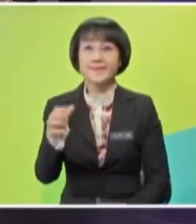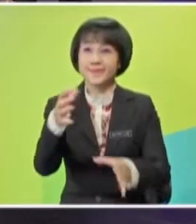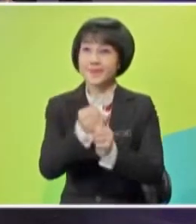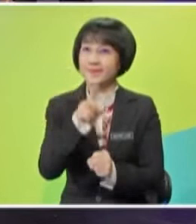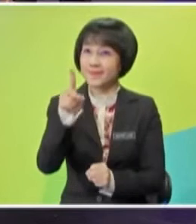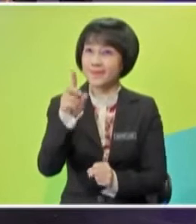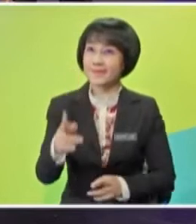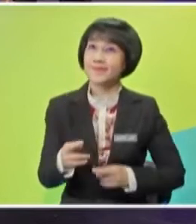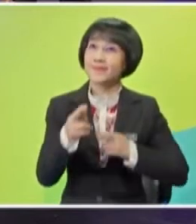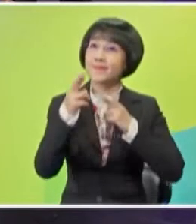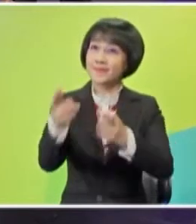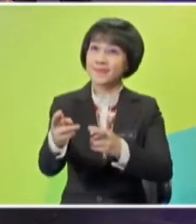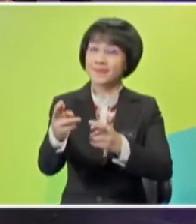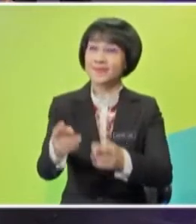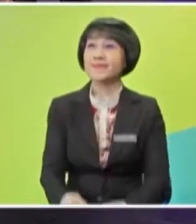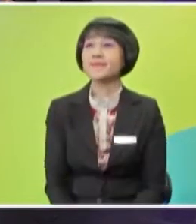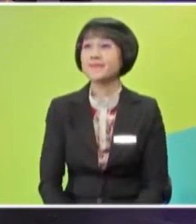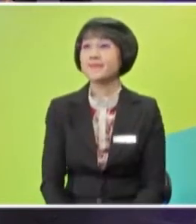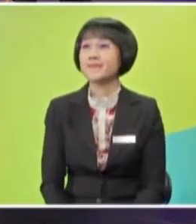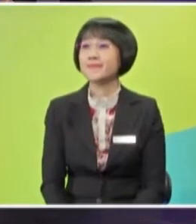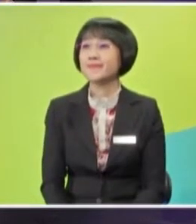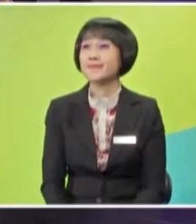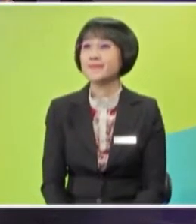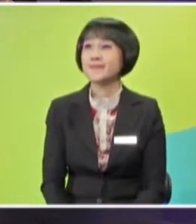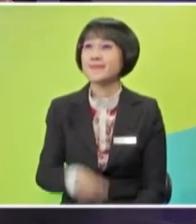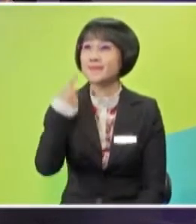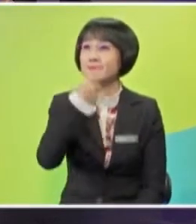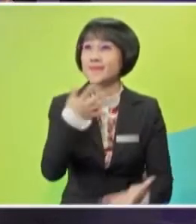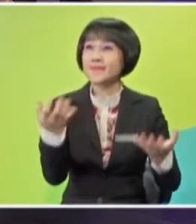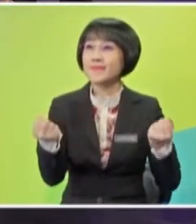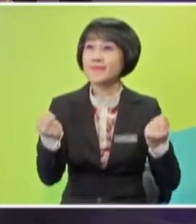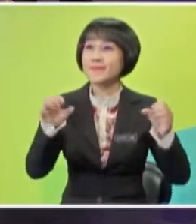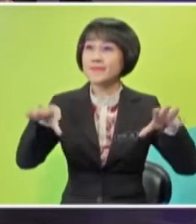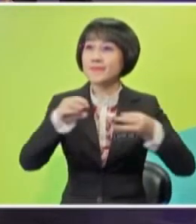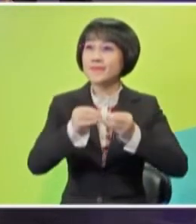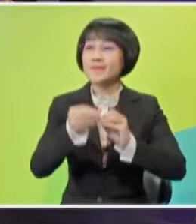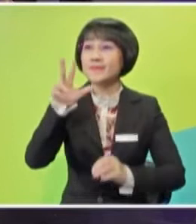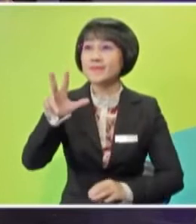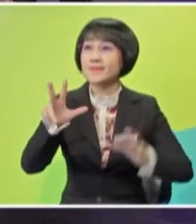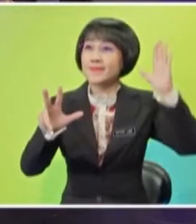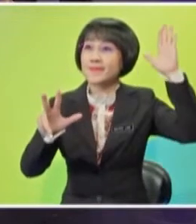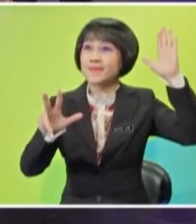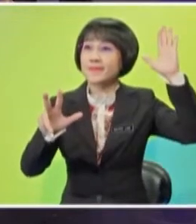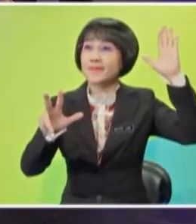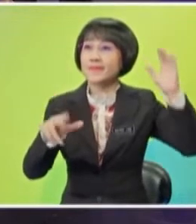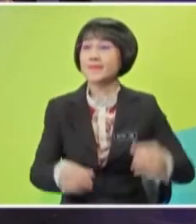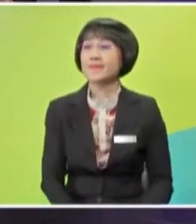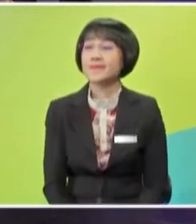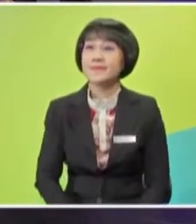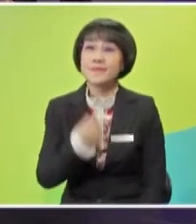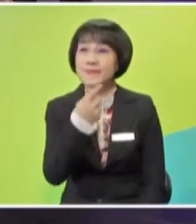reward. Okay. For you. Now, who wants to do number 3, please? Me. Who's